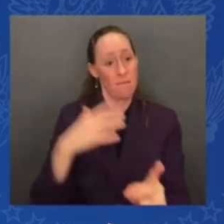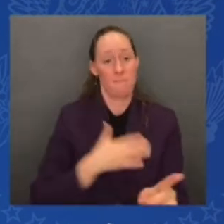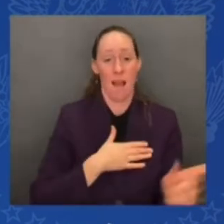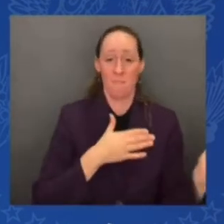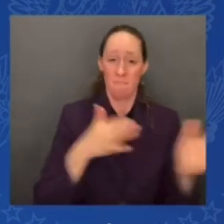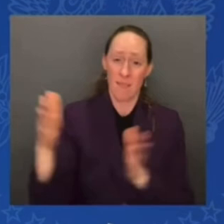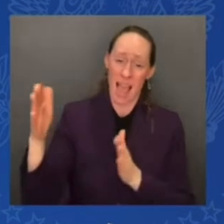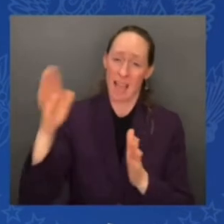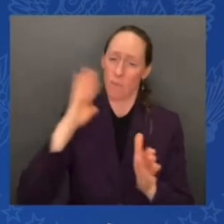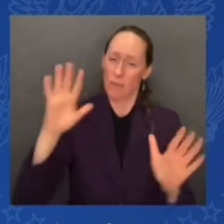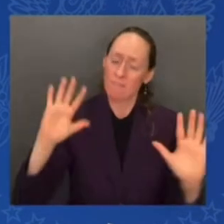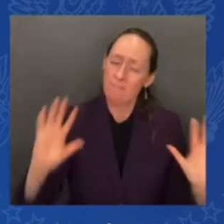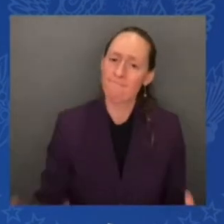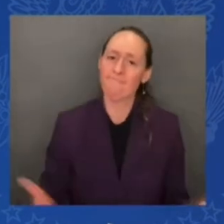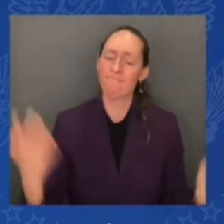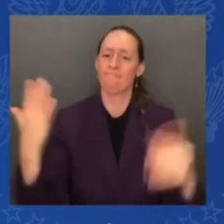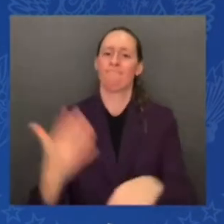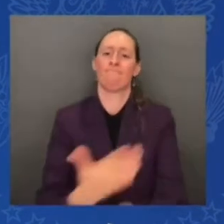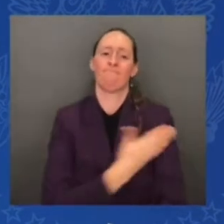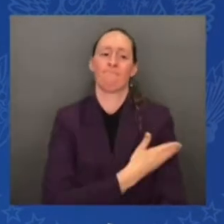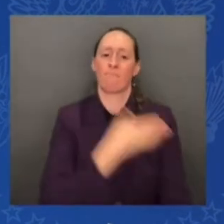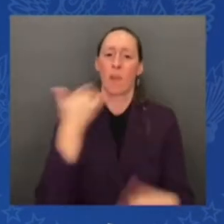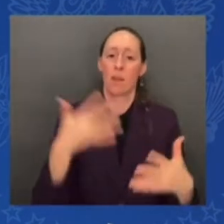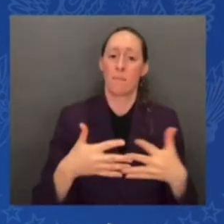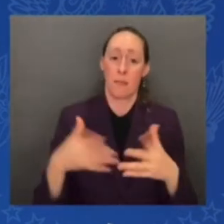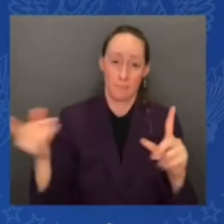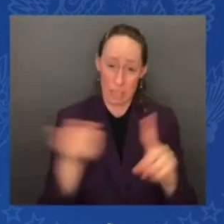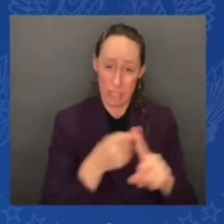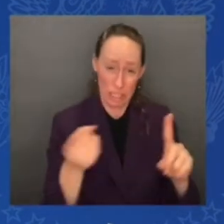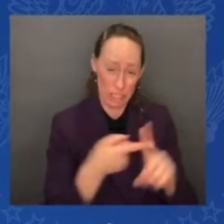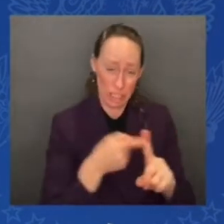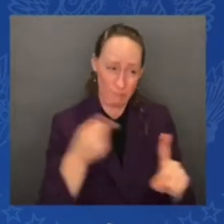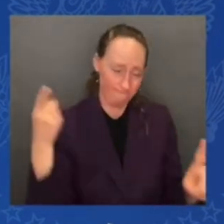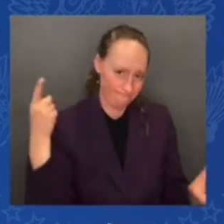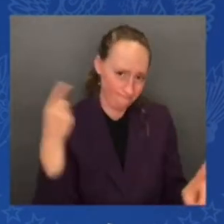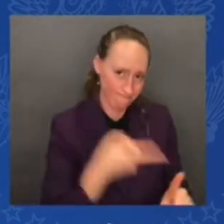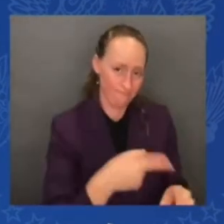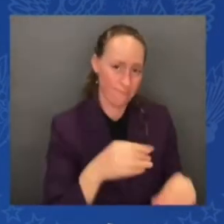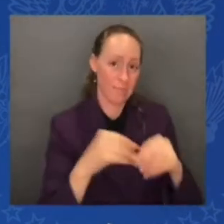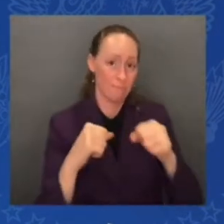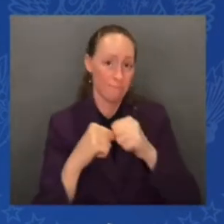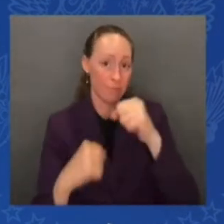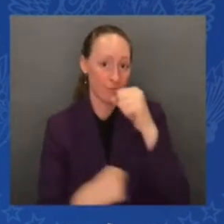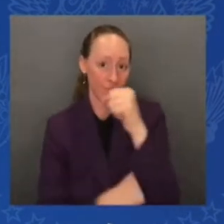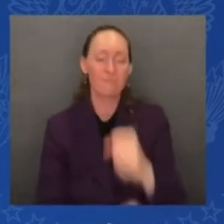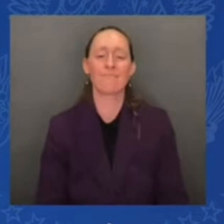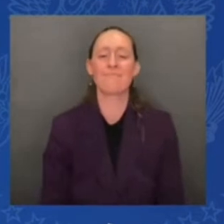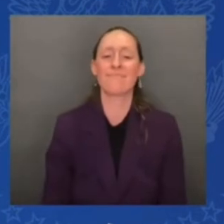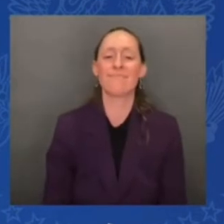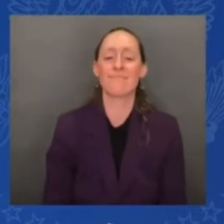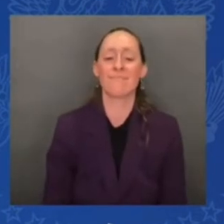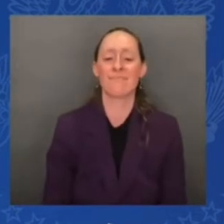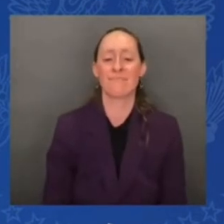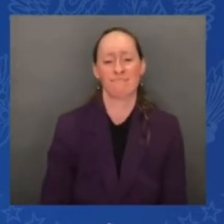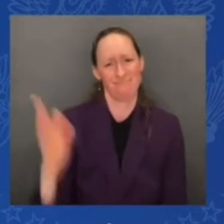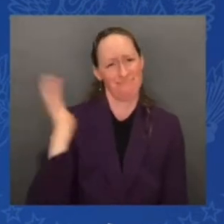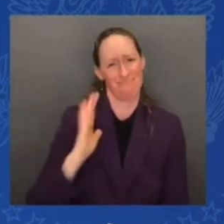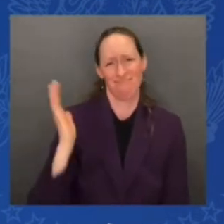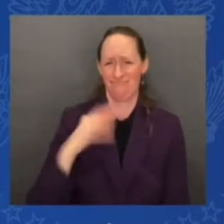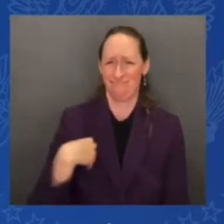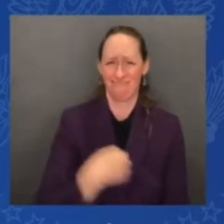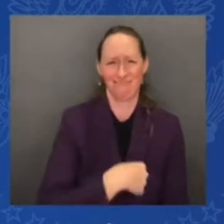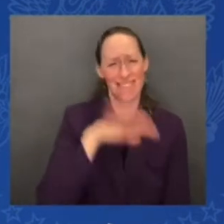America's infrastructure. We used to have the best infrastructure in the world. We were number one in the world. That's ports, railroads,